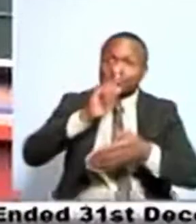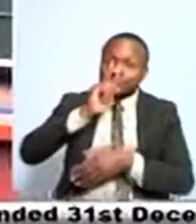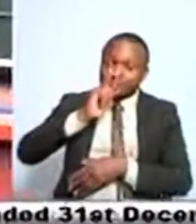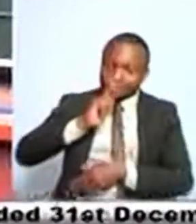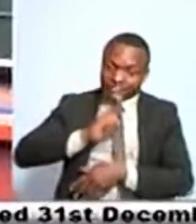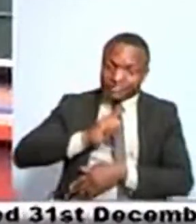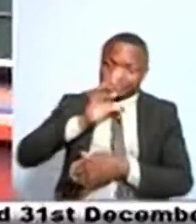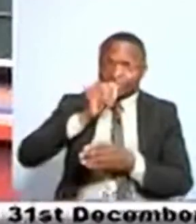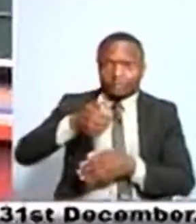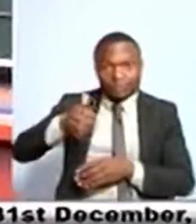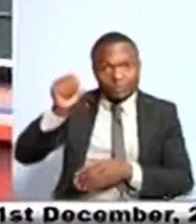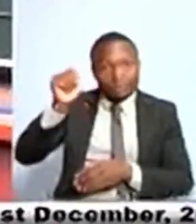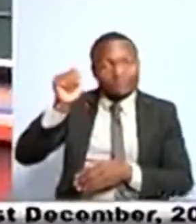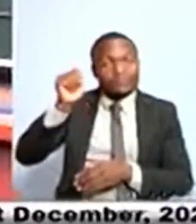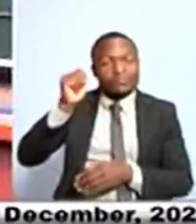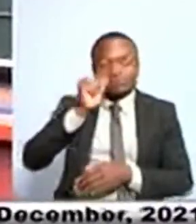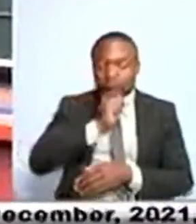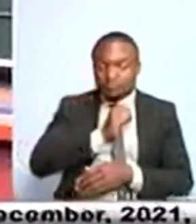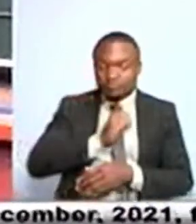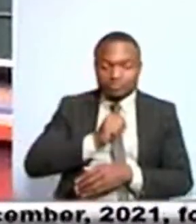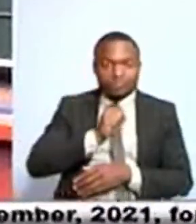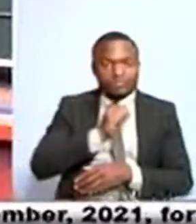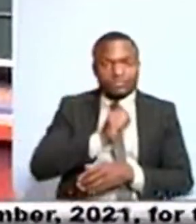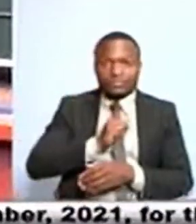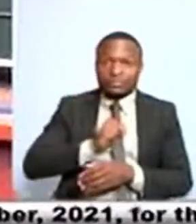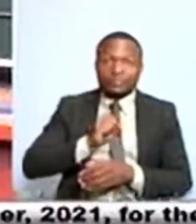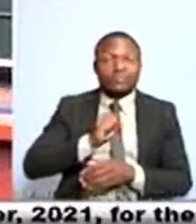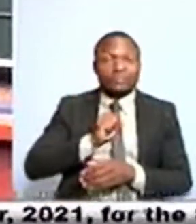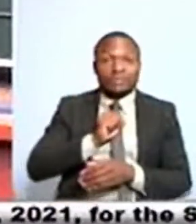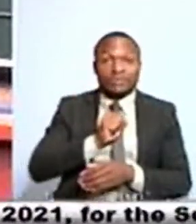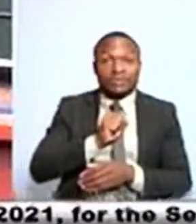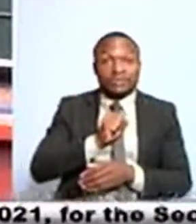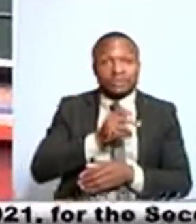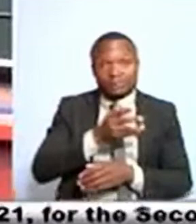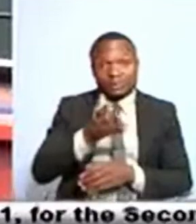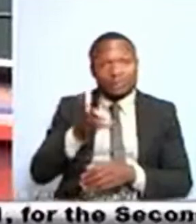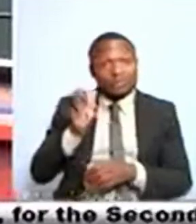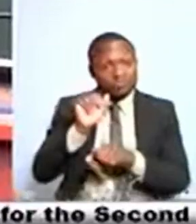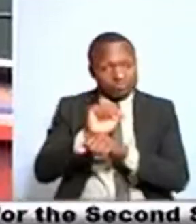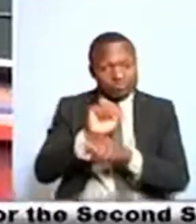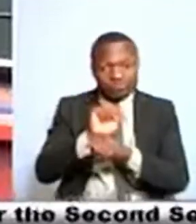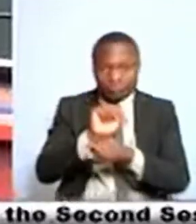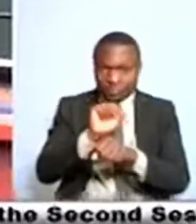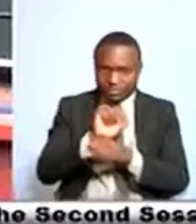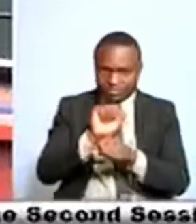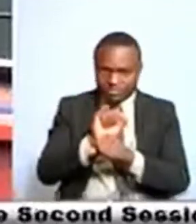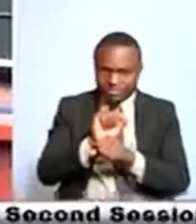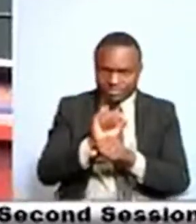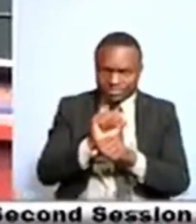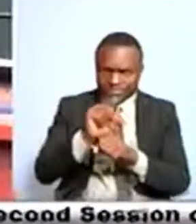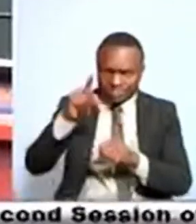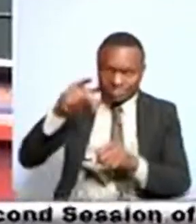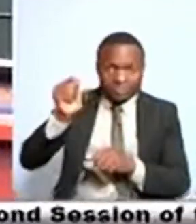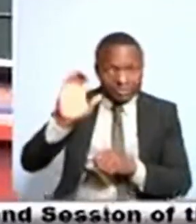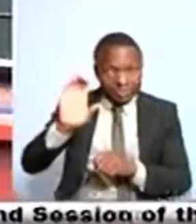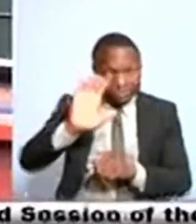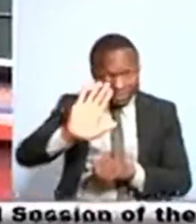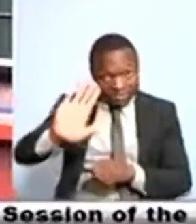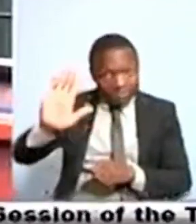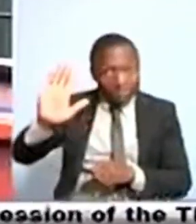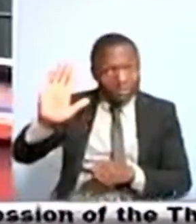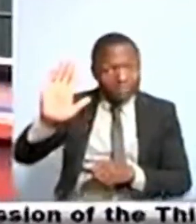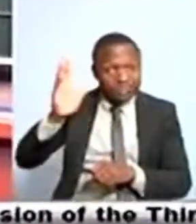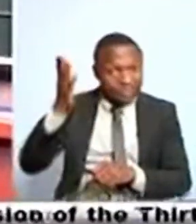first of all, I'm very sympathetic to the work of public accounts committees. because my